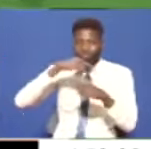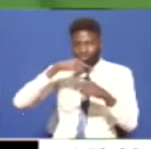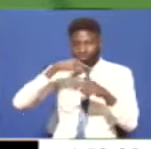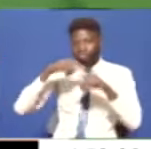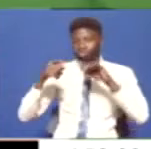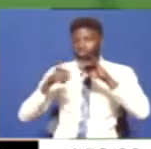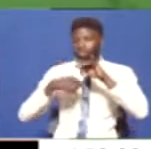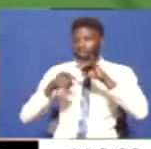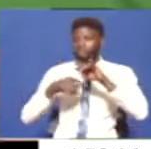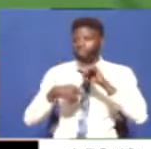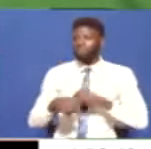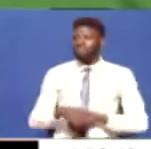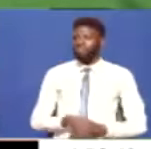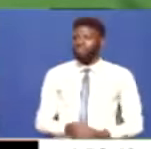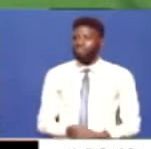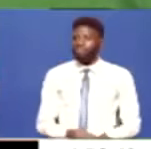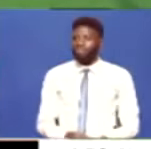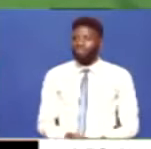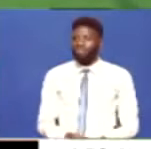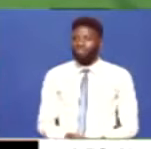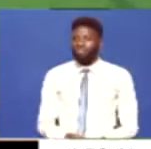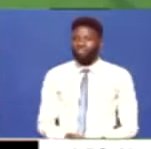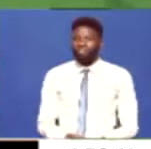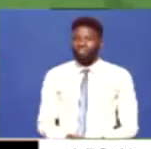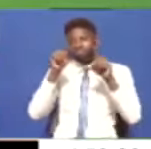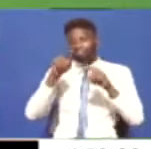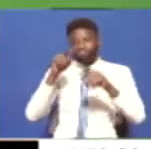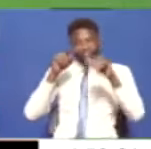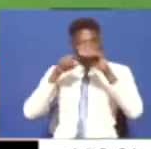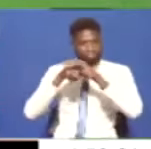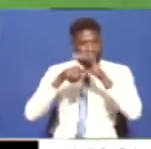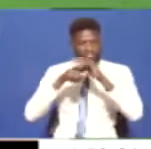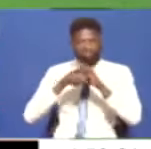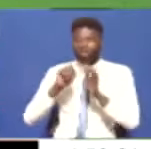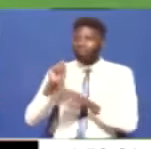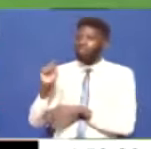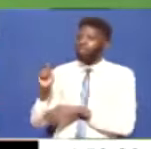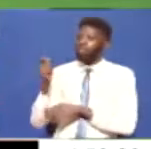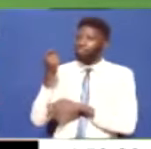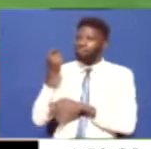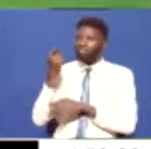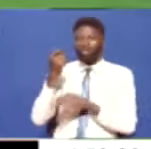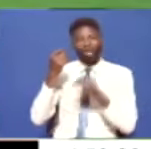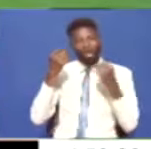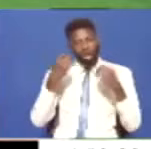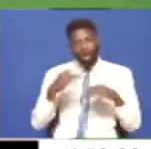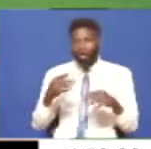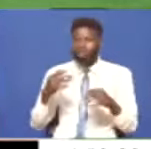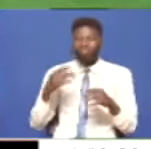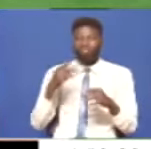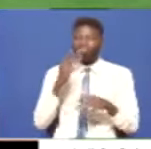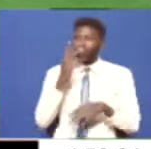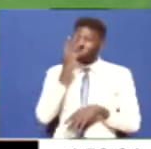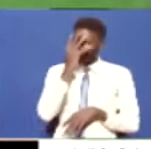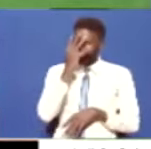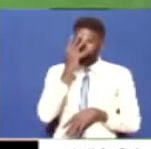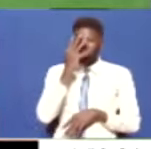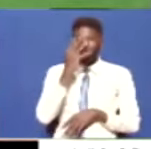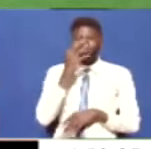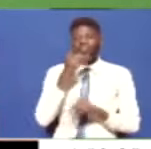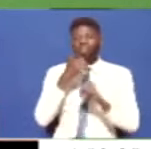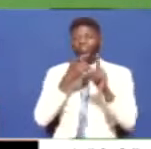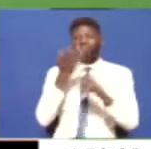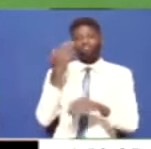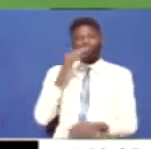Here, great chance from left to right, and this time for the first time since 2005 when Morocco humbled the then